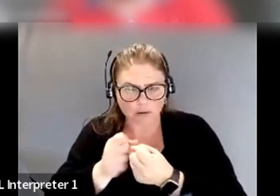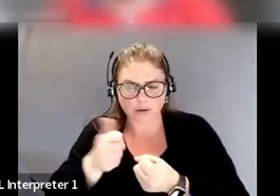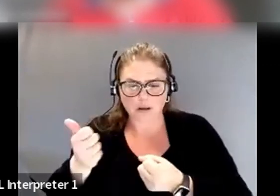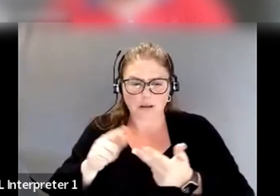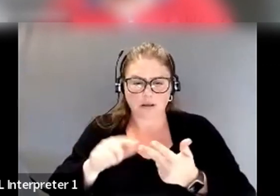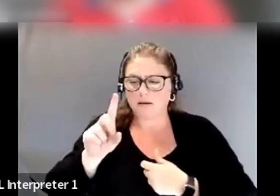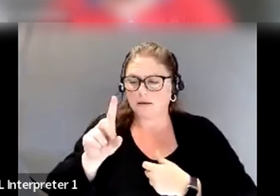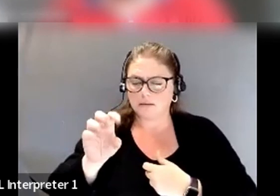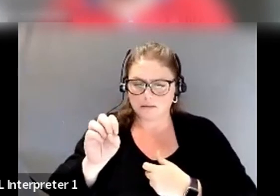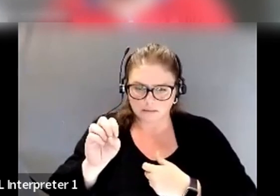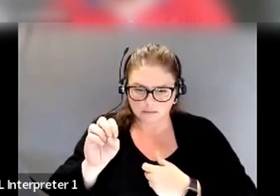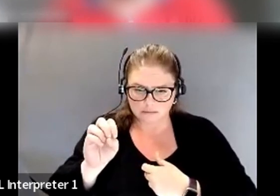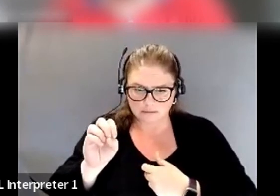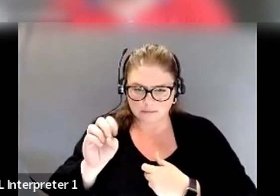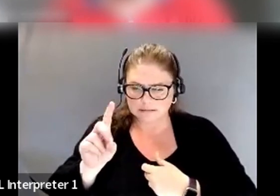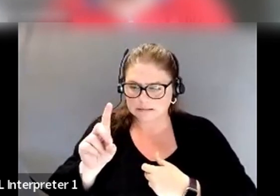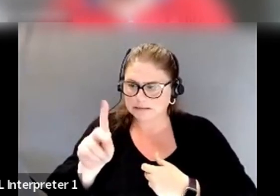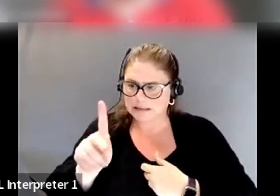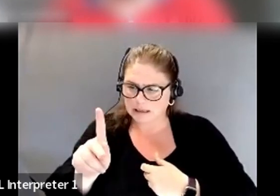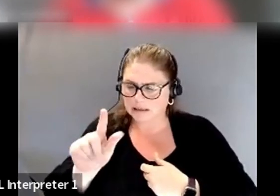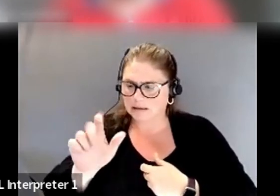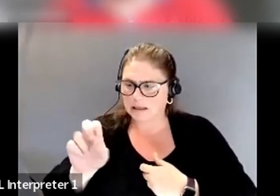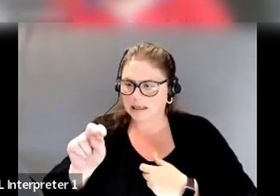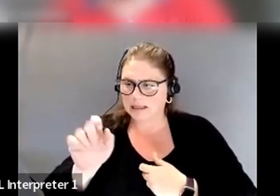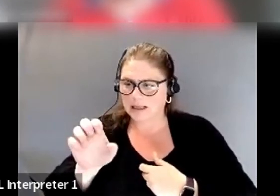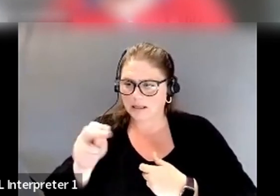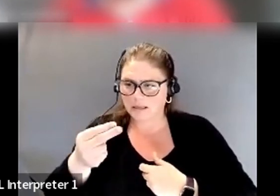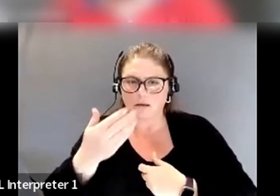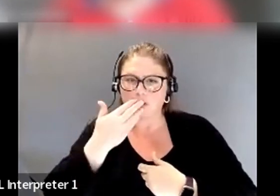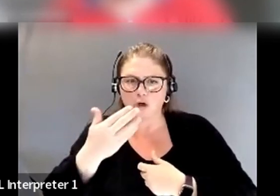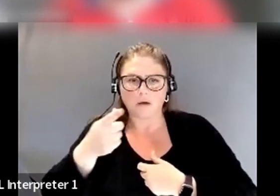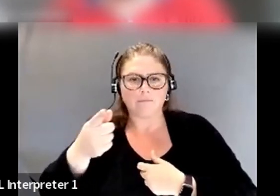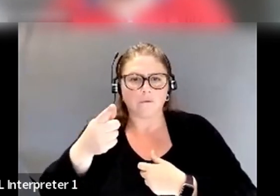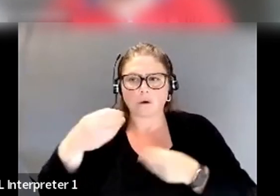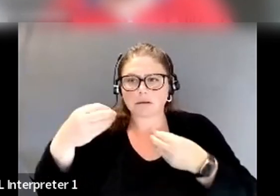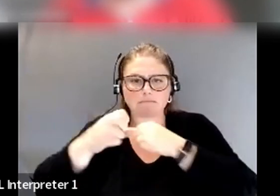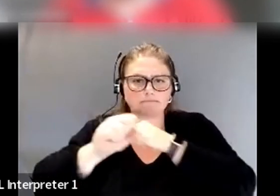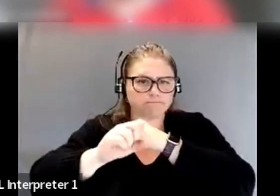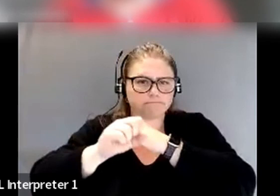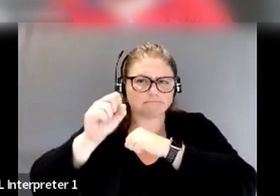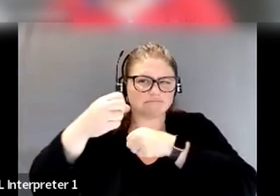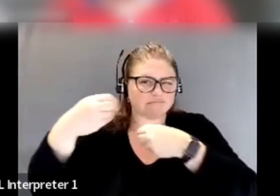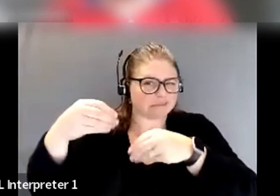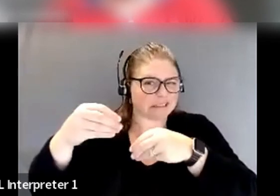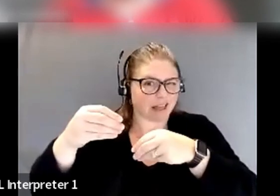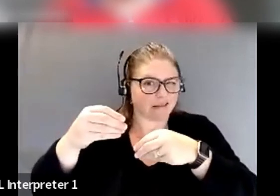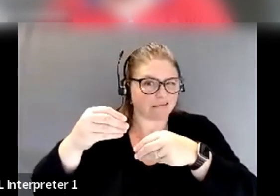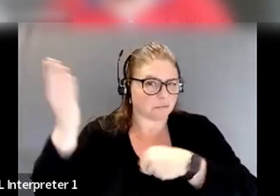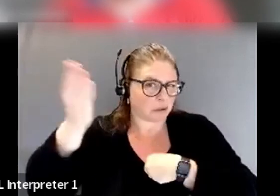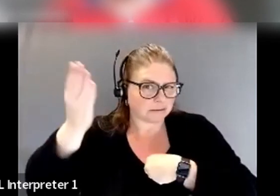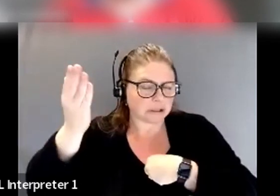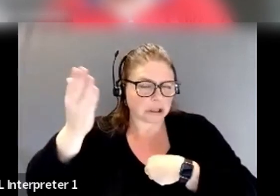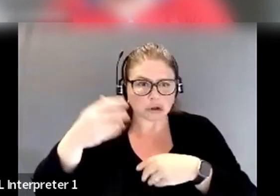Links. They actually have some pretty cool ways to build out some sales decks and pitch decks. So Jacob, like I would say, let's maybe make an